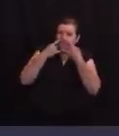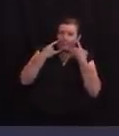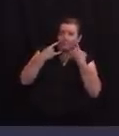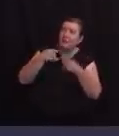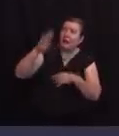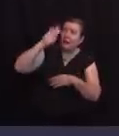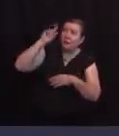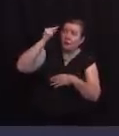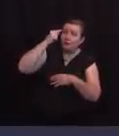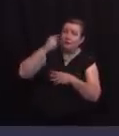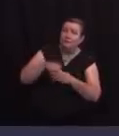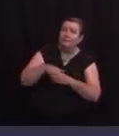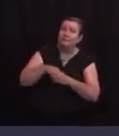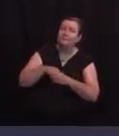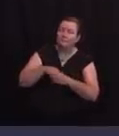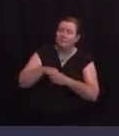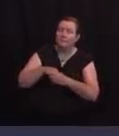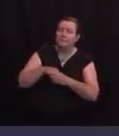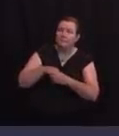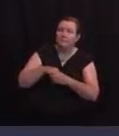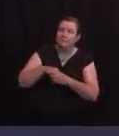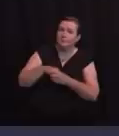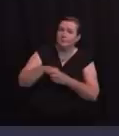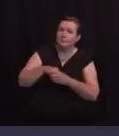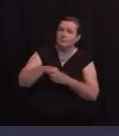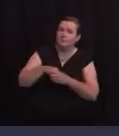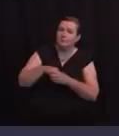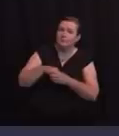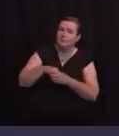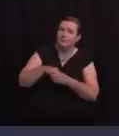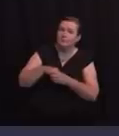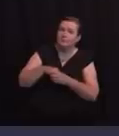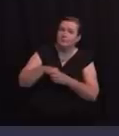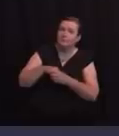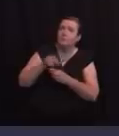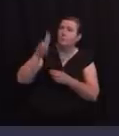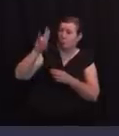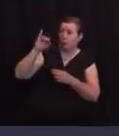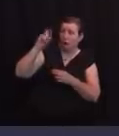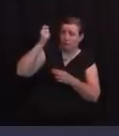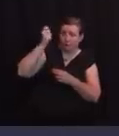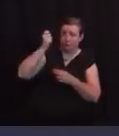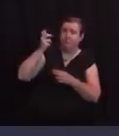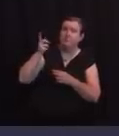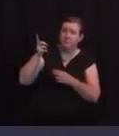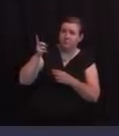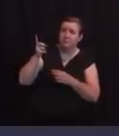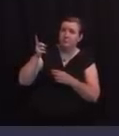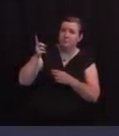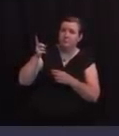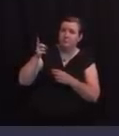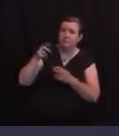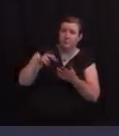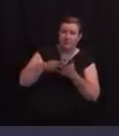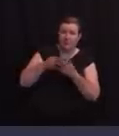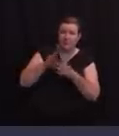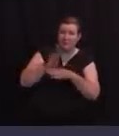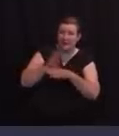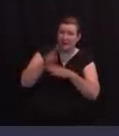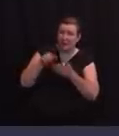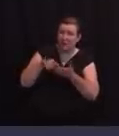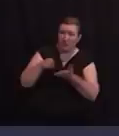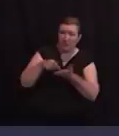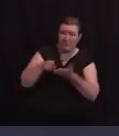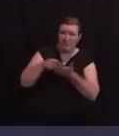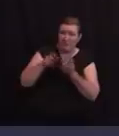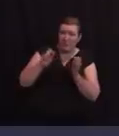Daniel. Why not put more money into the unemployment fund? Isn't that going to essentially doom businesses to have to pay that back with tax increases